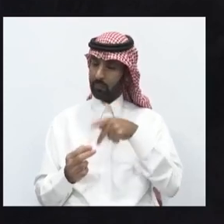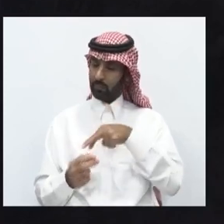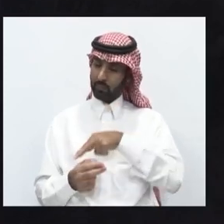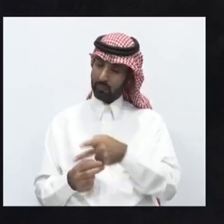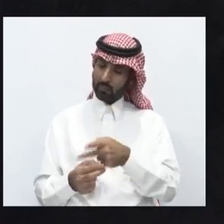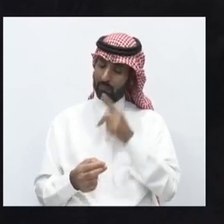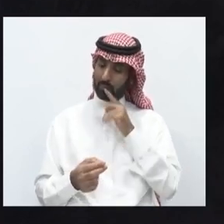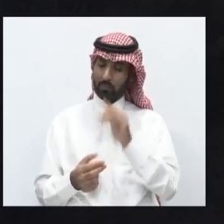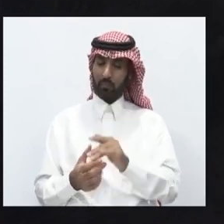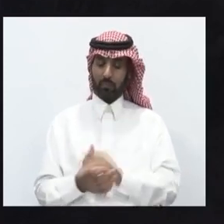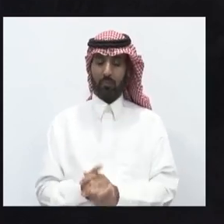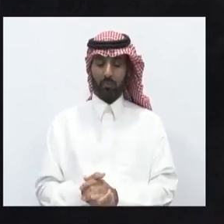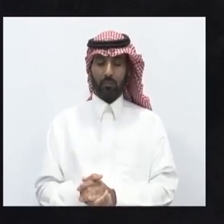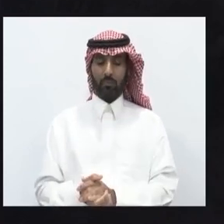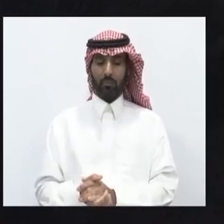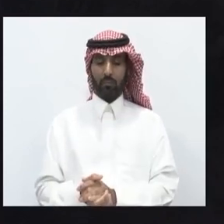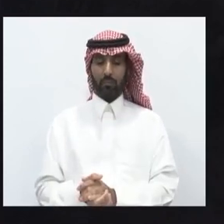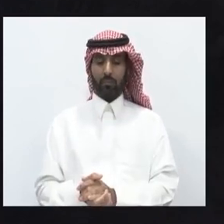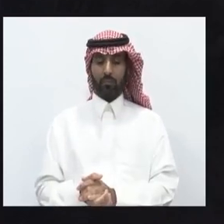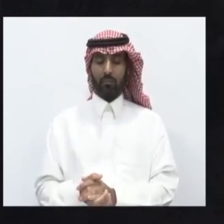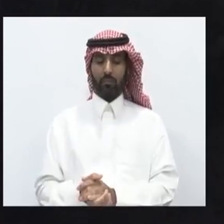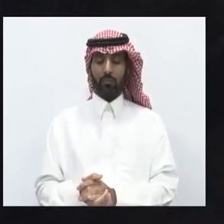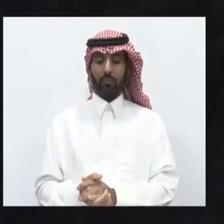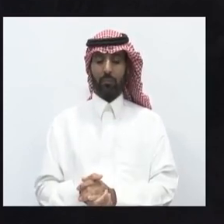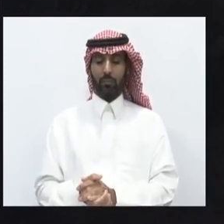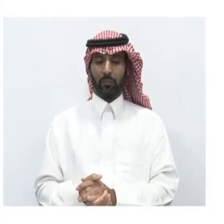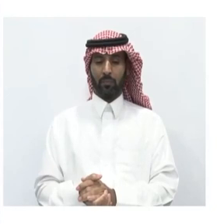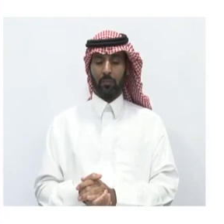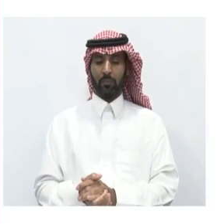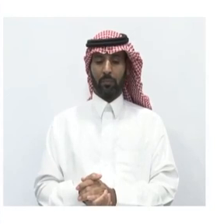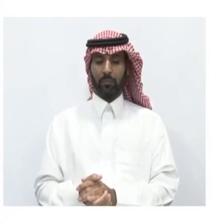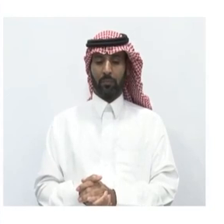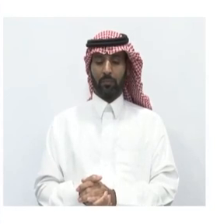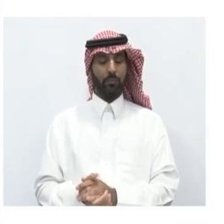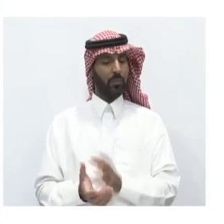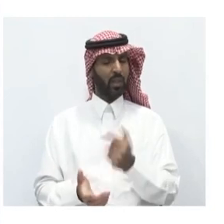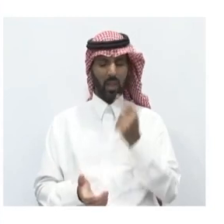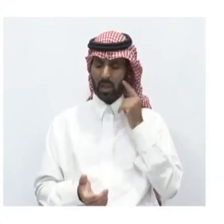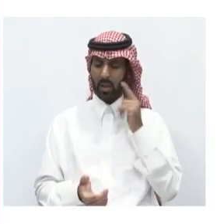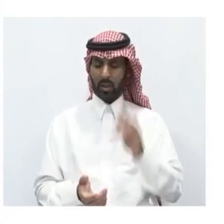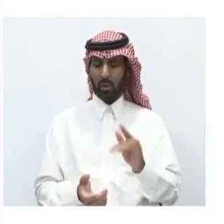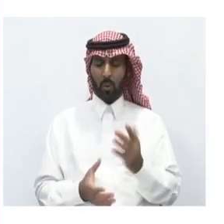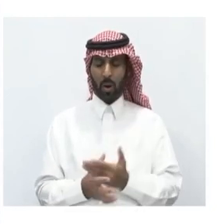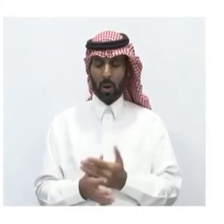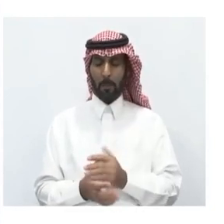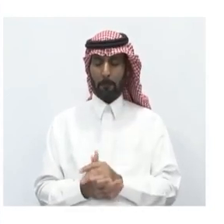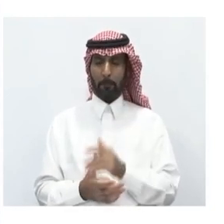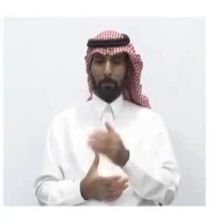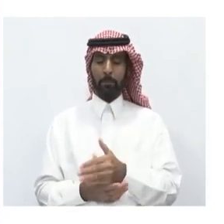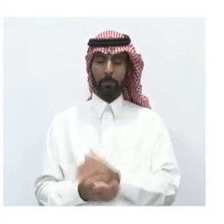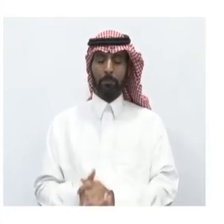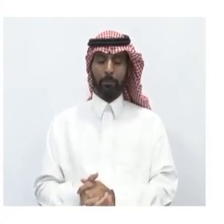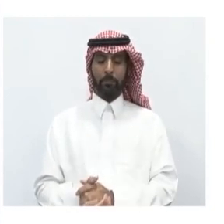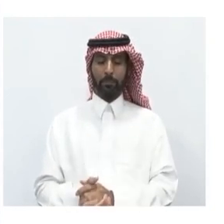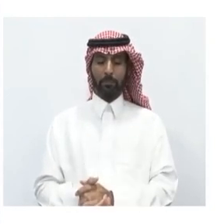their seats whenever they like. He said, this is a crummy policy. I don't get it. He doesn't know why he can't sit in